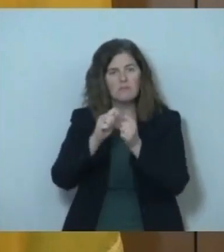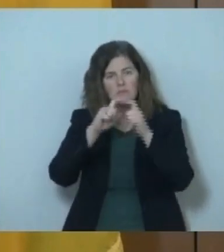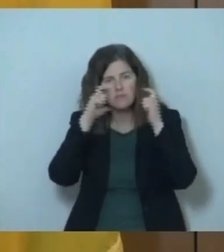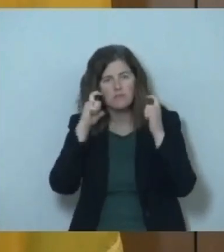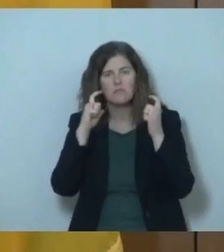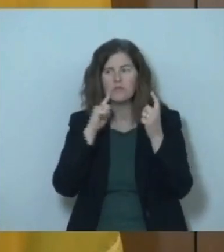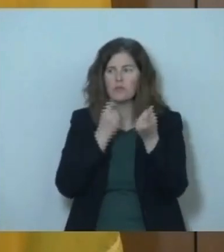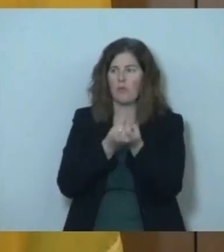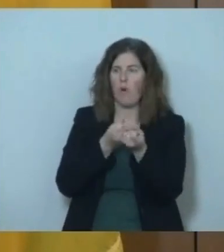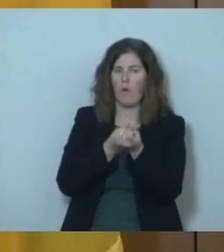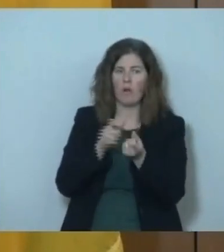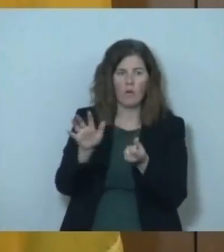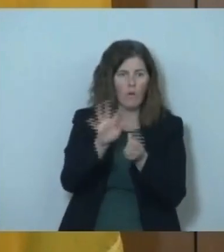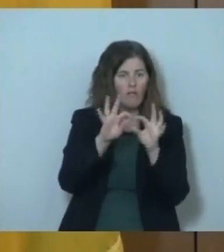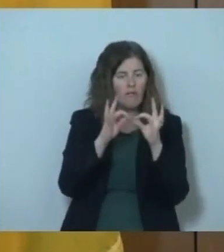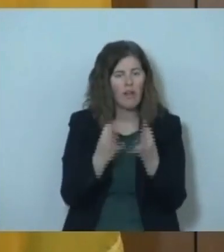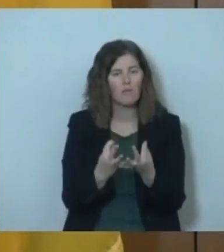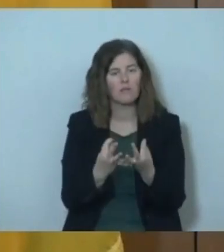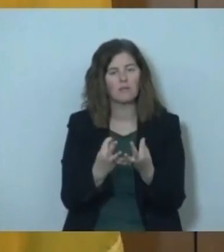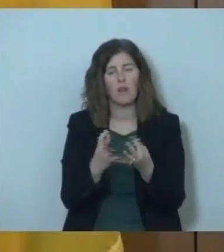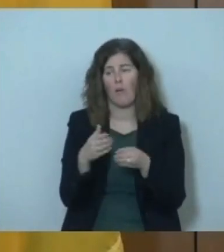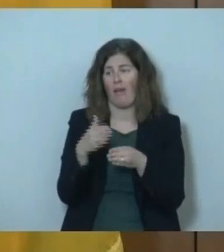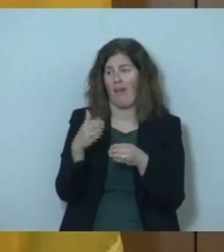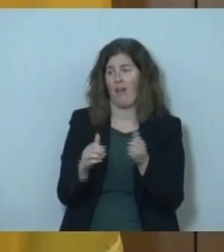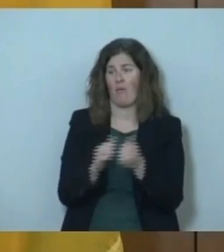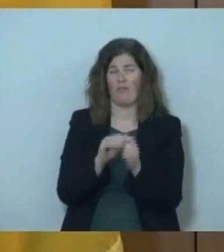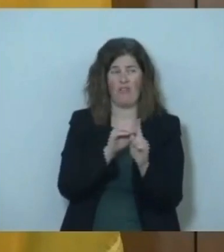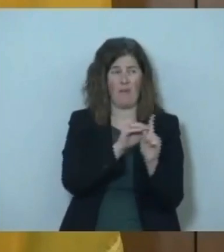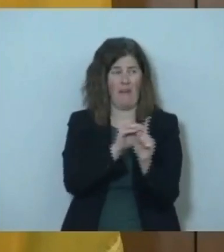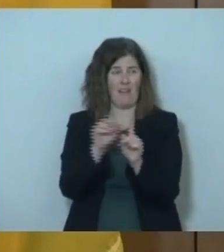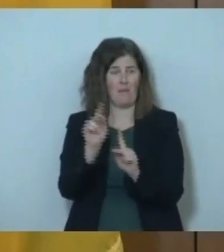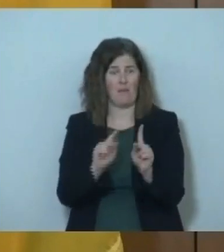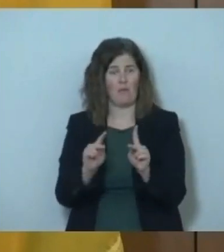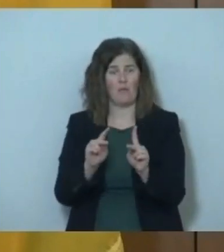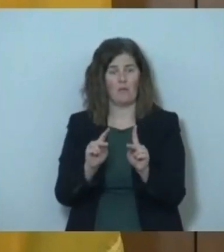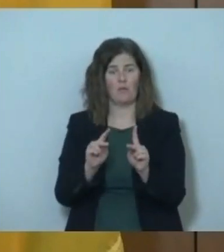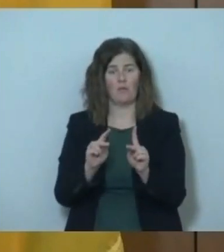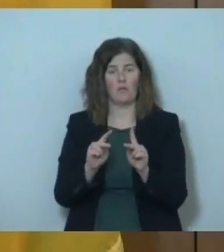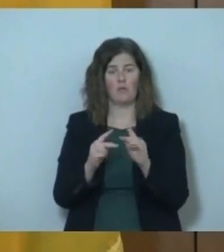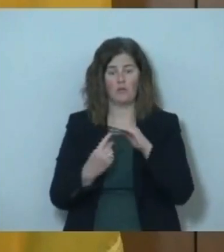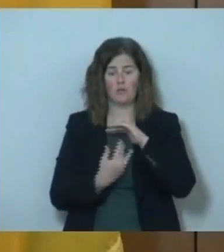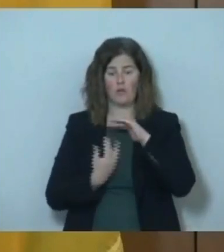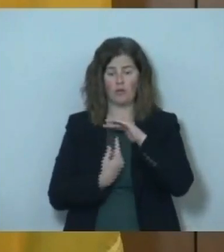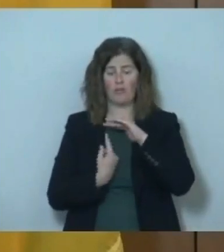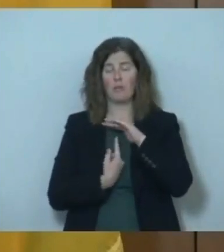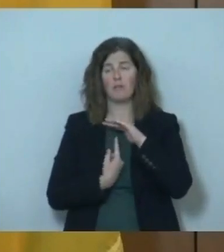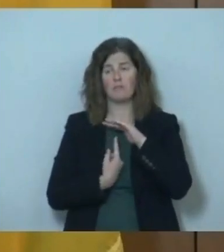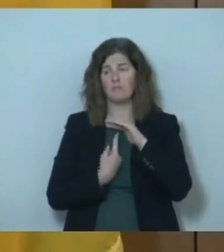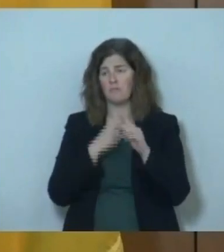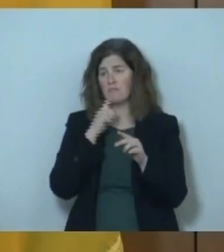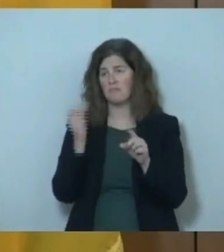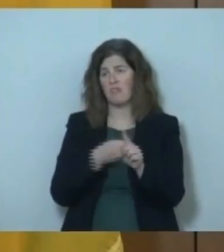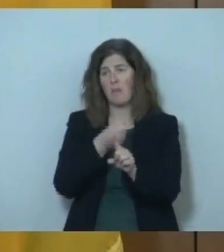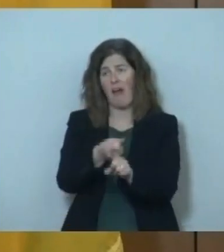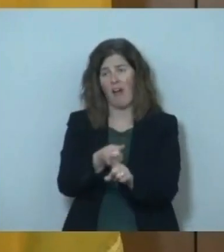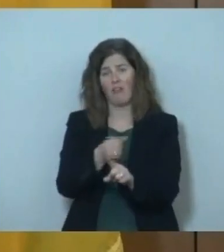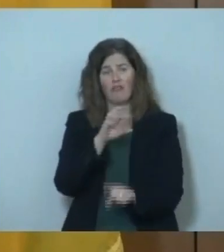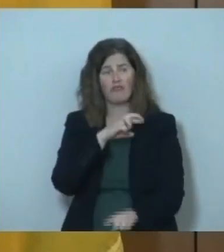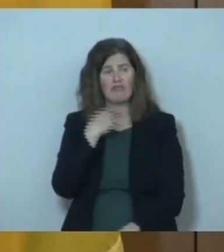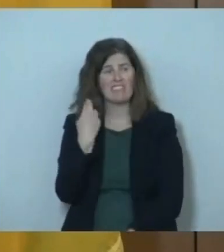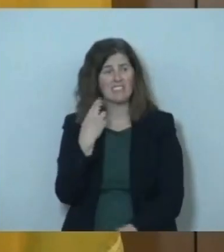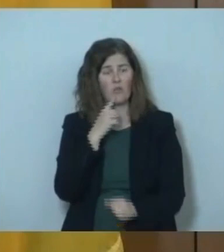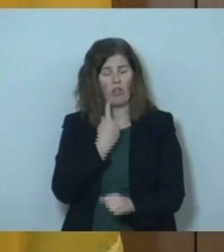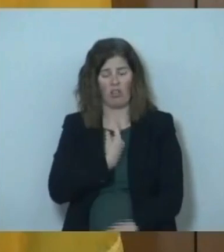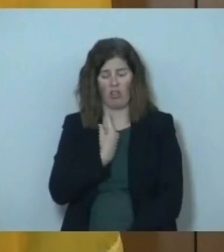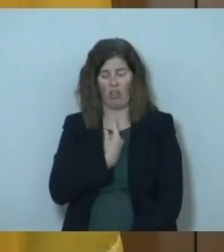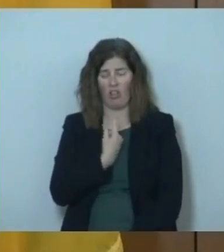and supporting their families. And I want to end with reminding folks that social isolation has an impact. There are risks associated